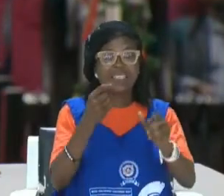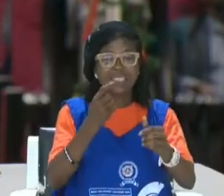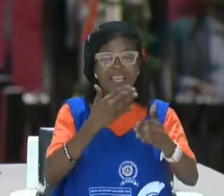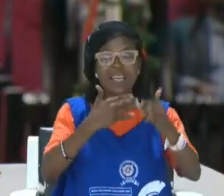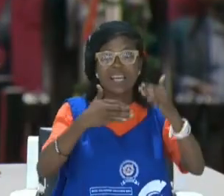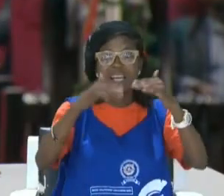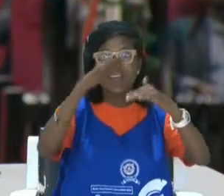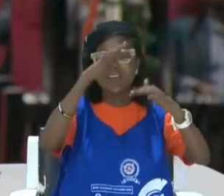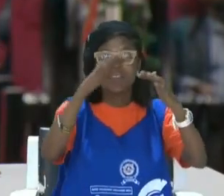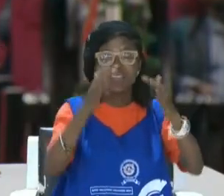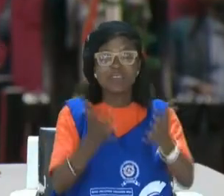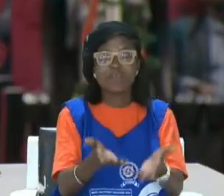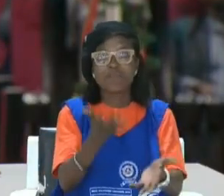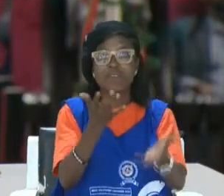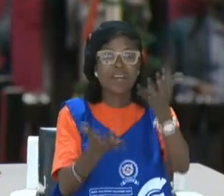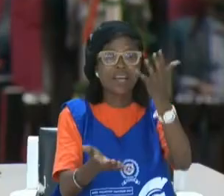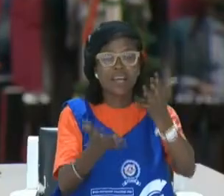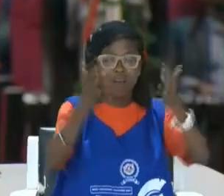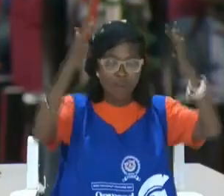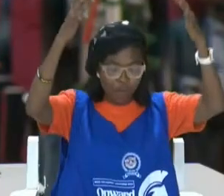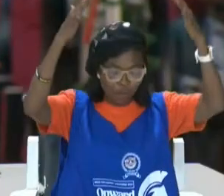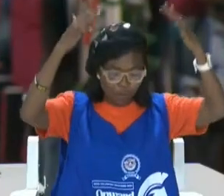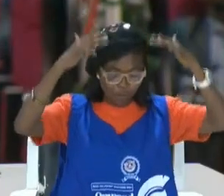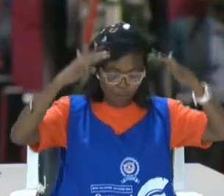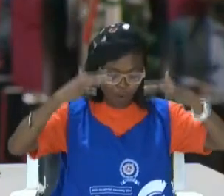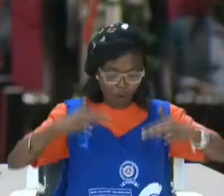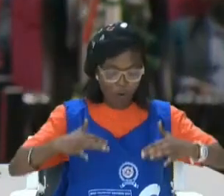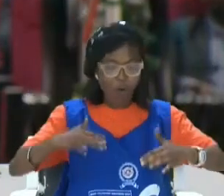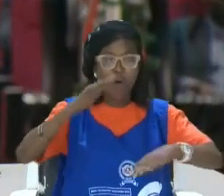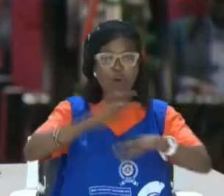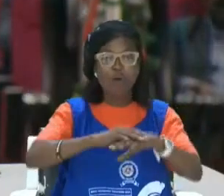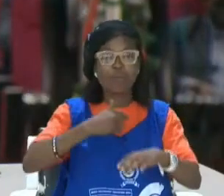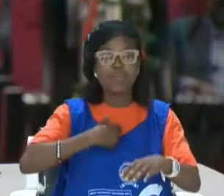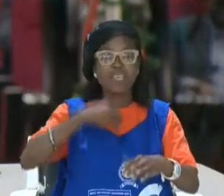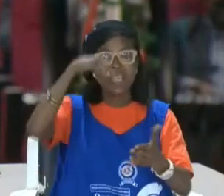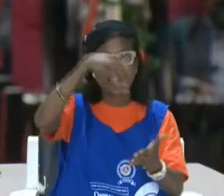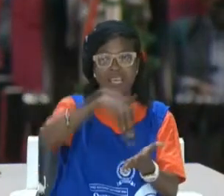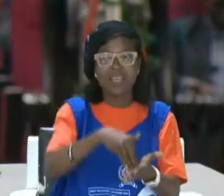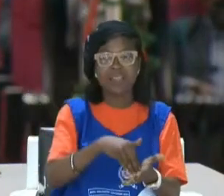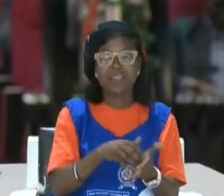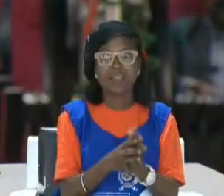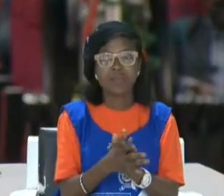on me again tonight.